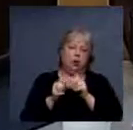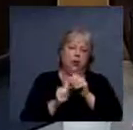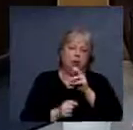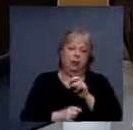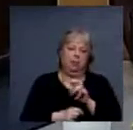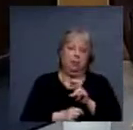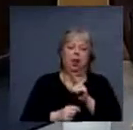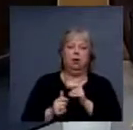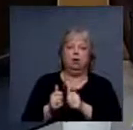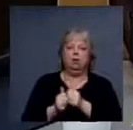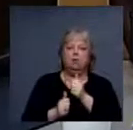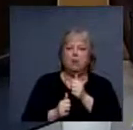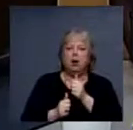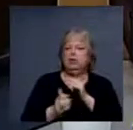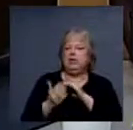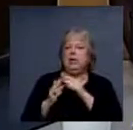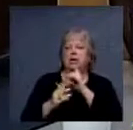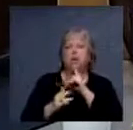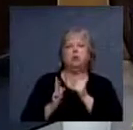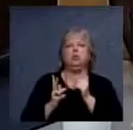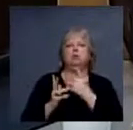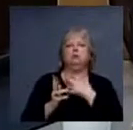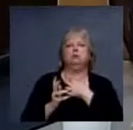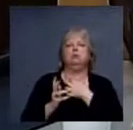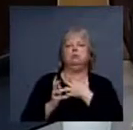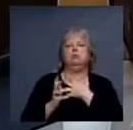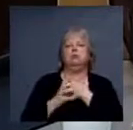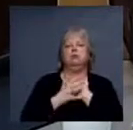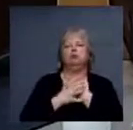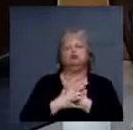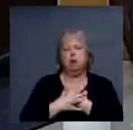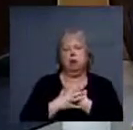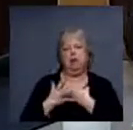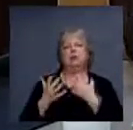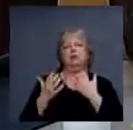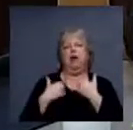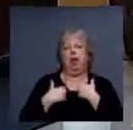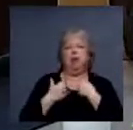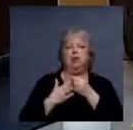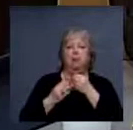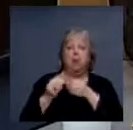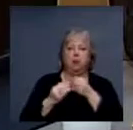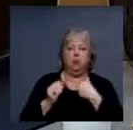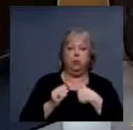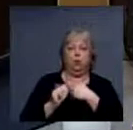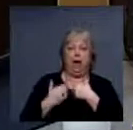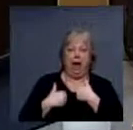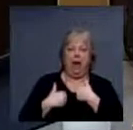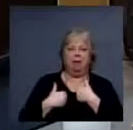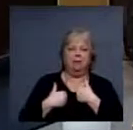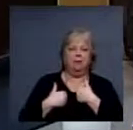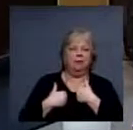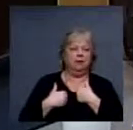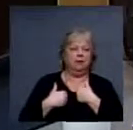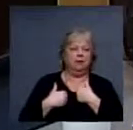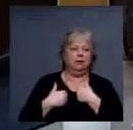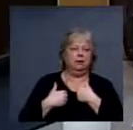kill to have the budget that we have for this particular issue. Mm-hmm. Not